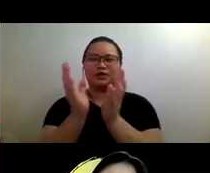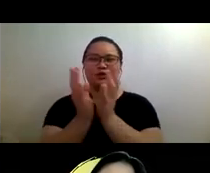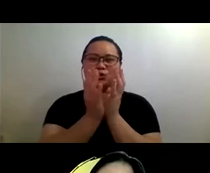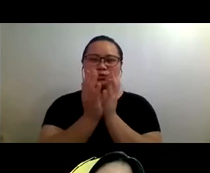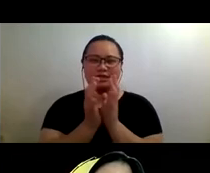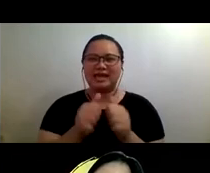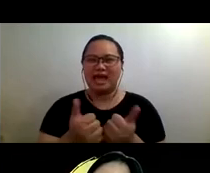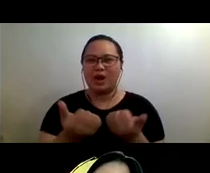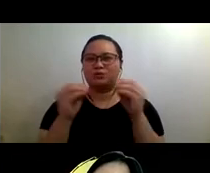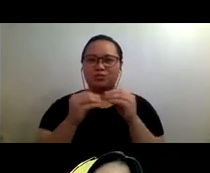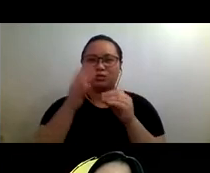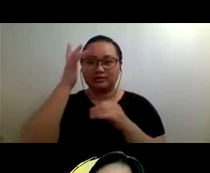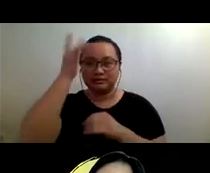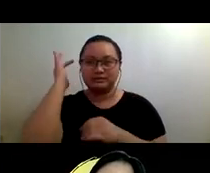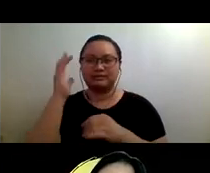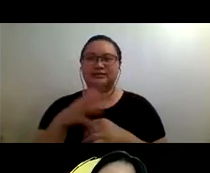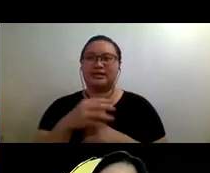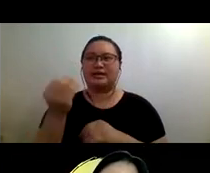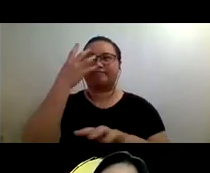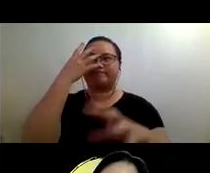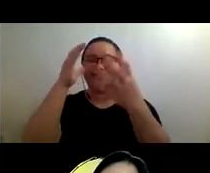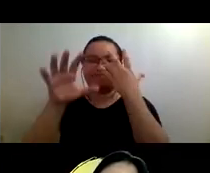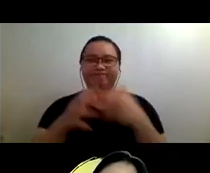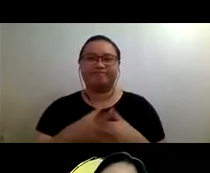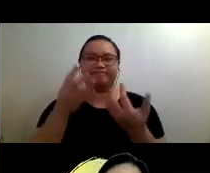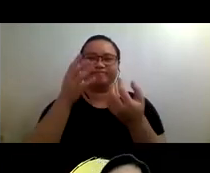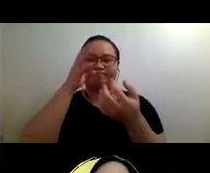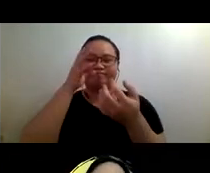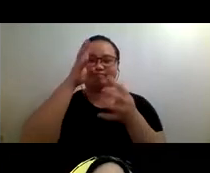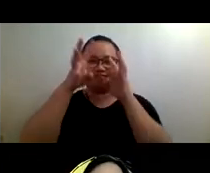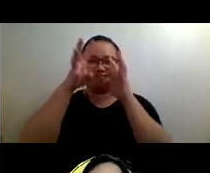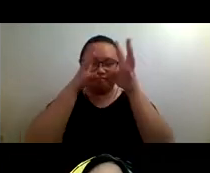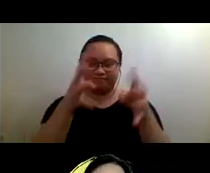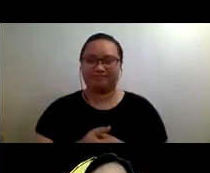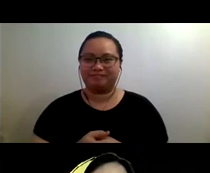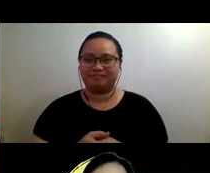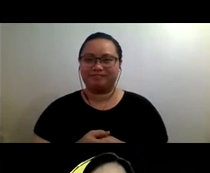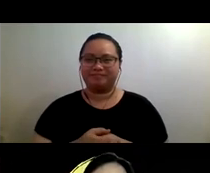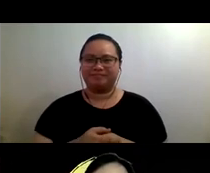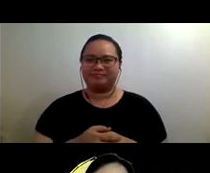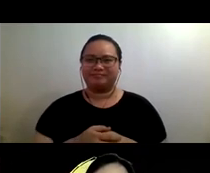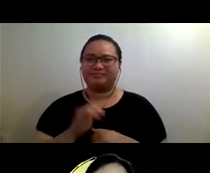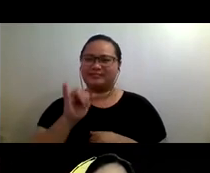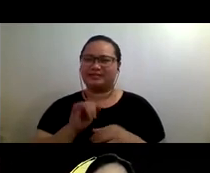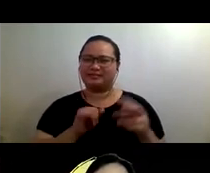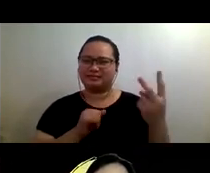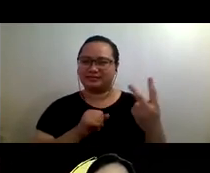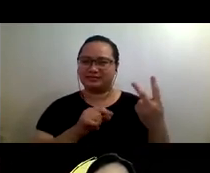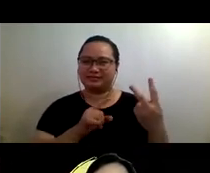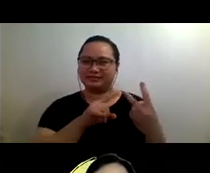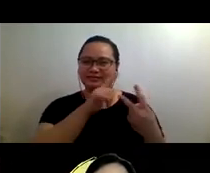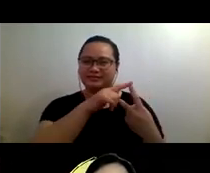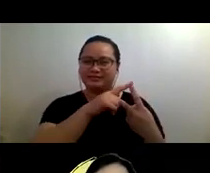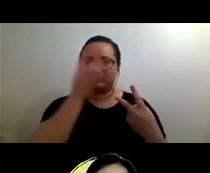kung paano maging sensitive and innovative. And yung sensitivity and empathy, yun yung